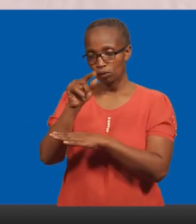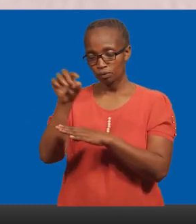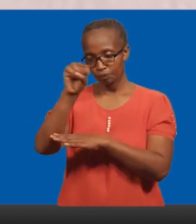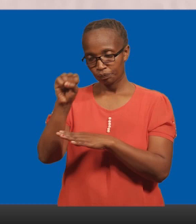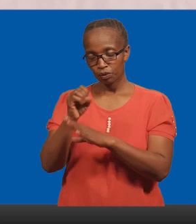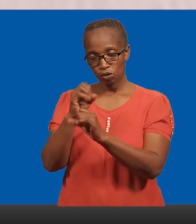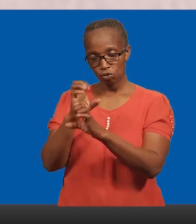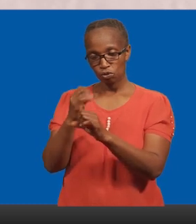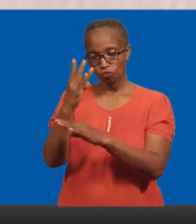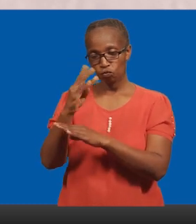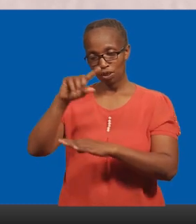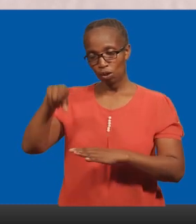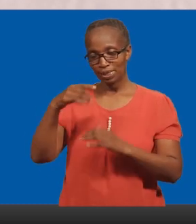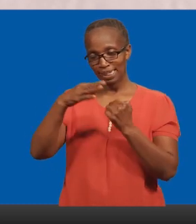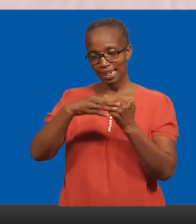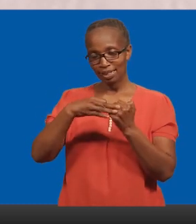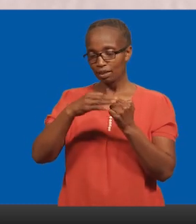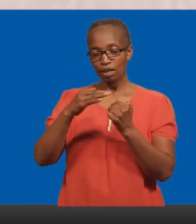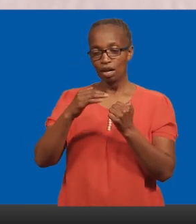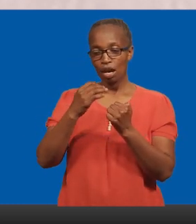units. So total is